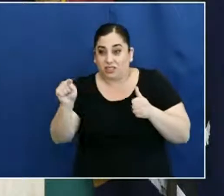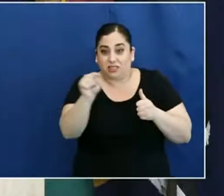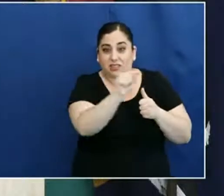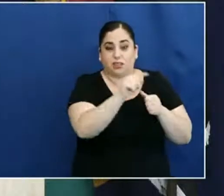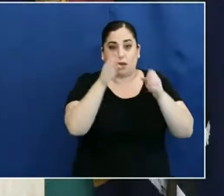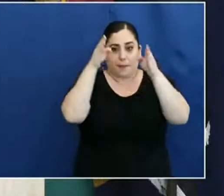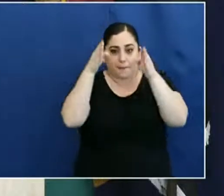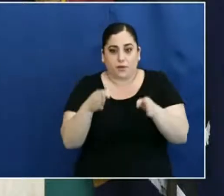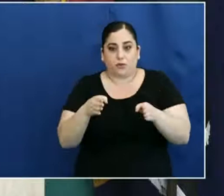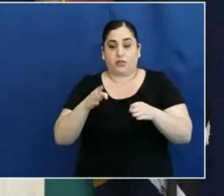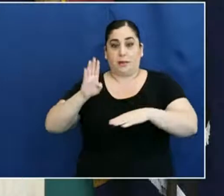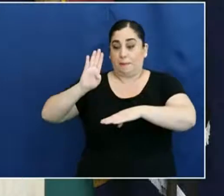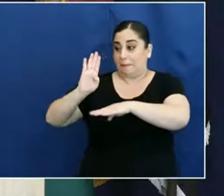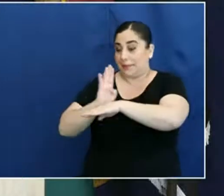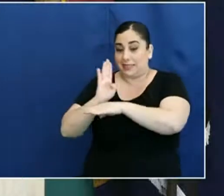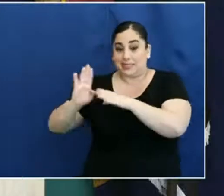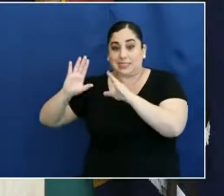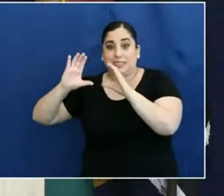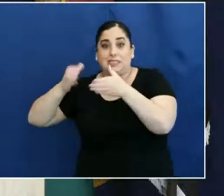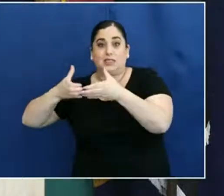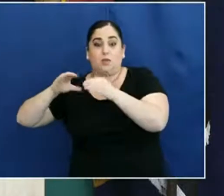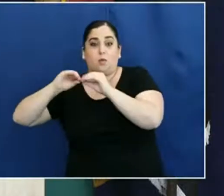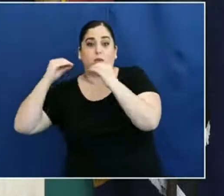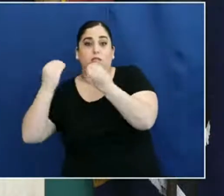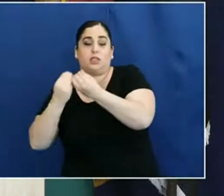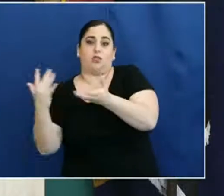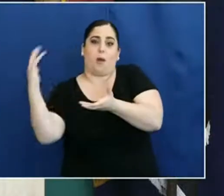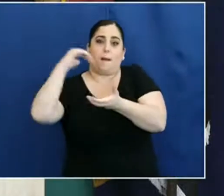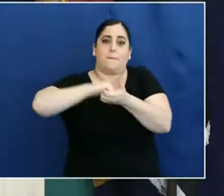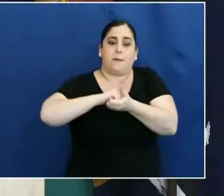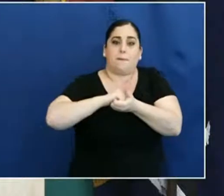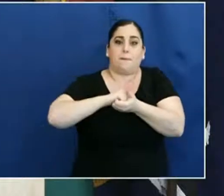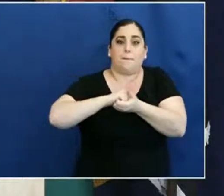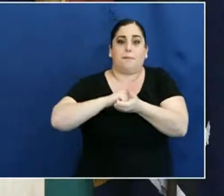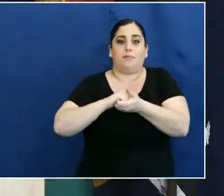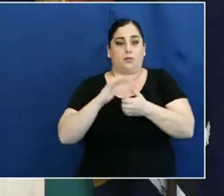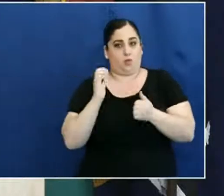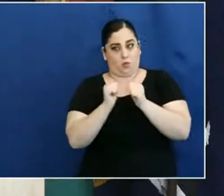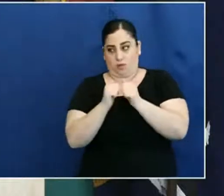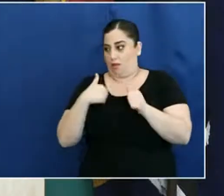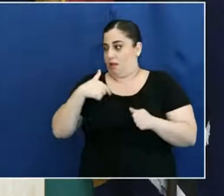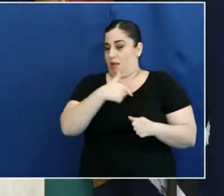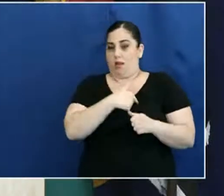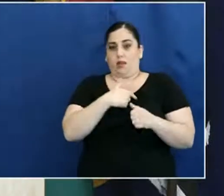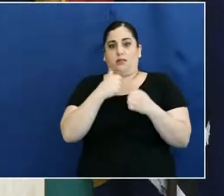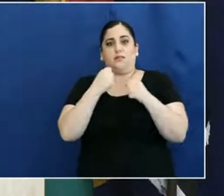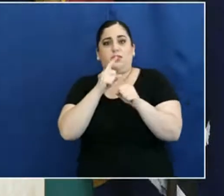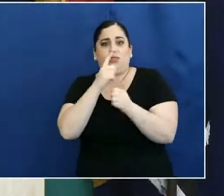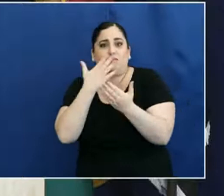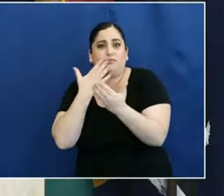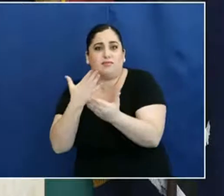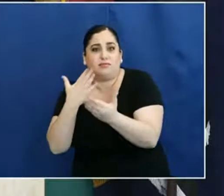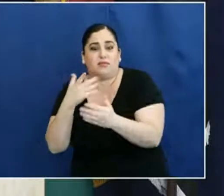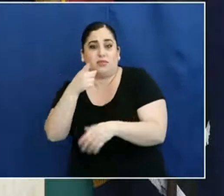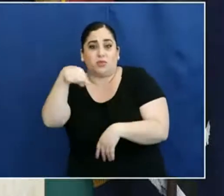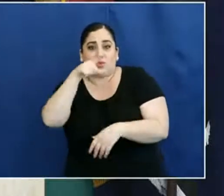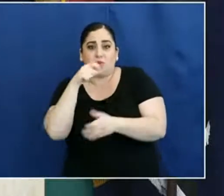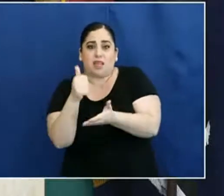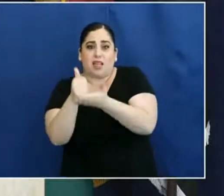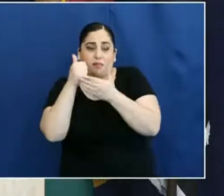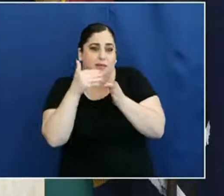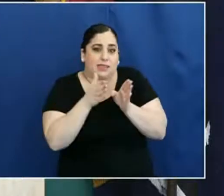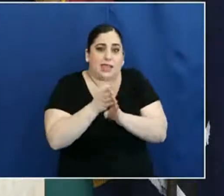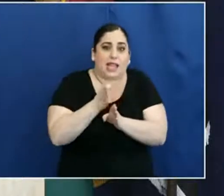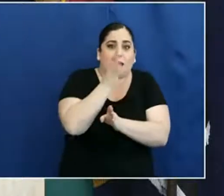of the media to work in partnership with us. Today, I just want to thank everyone who has helped their neighbor, their parent, their grandparent, their friend to schedule an